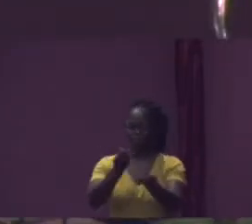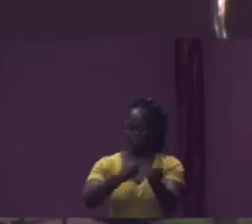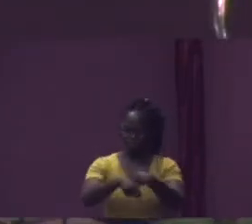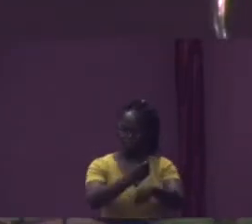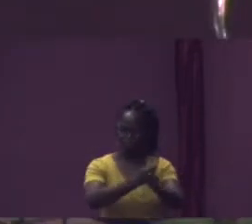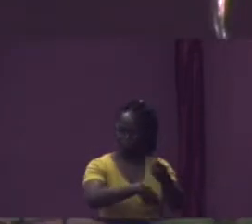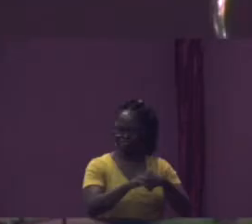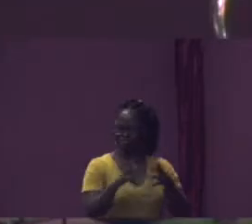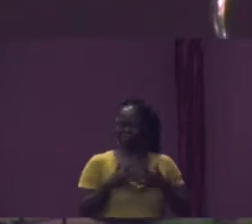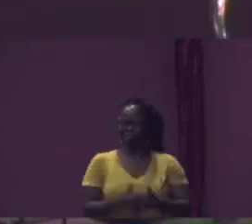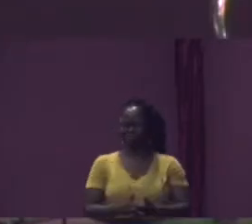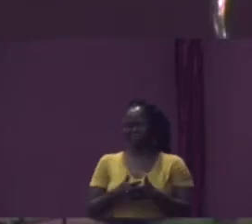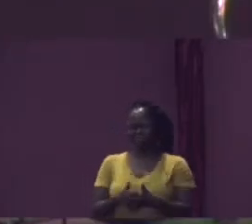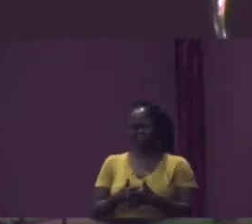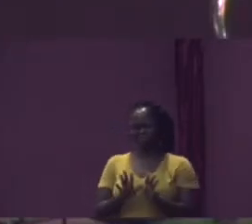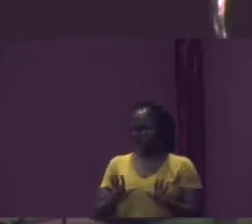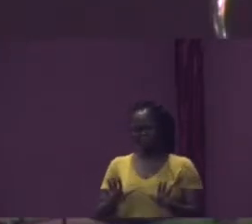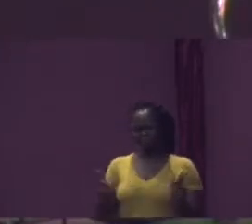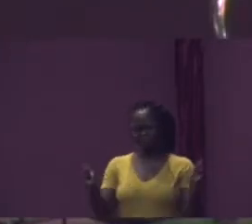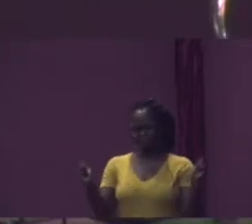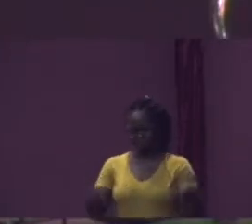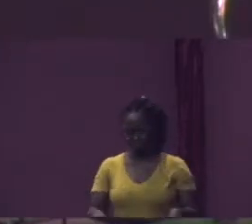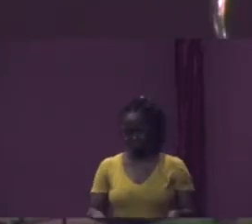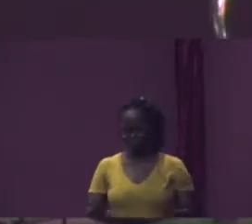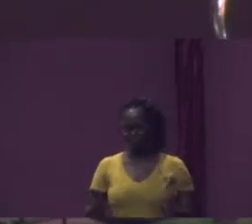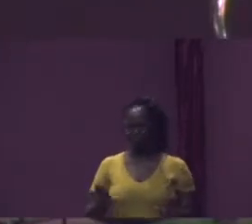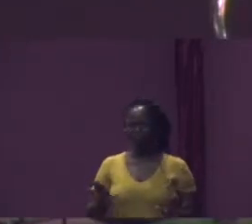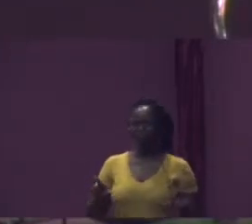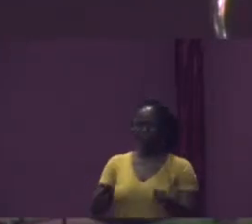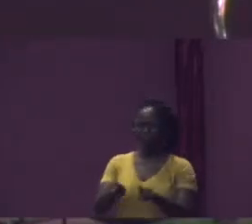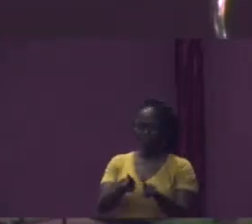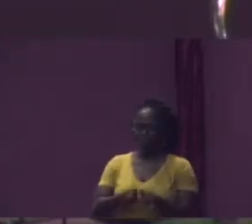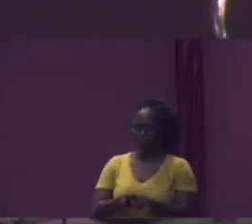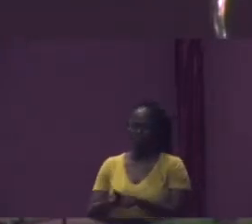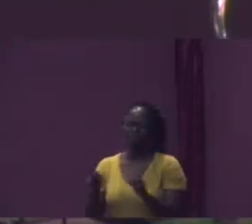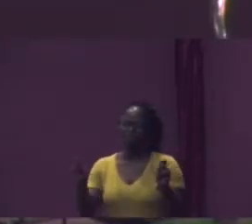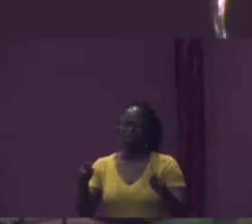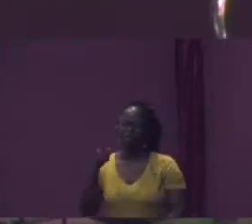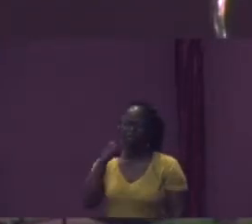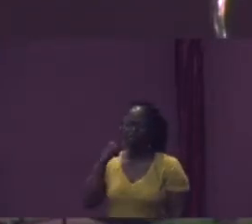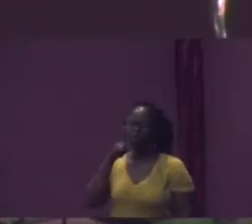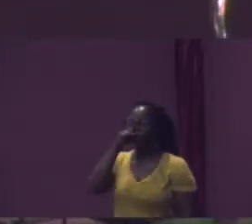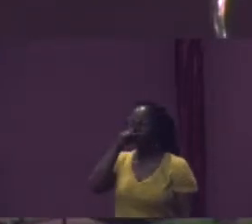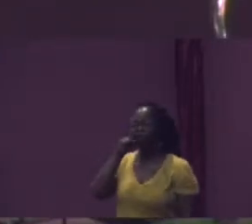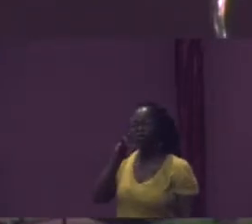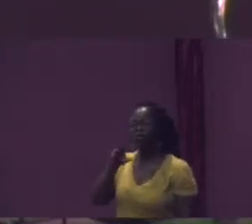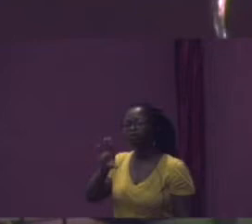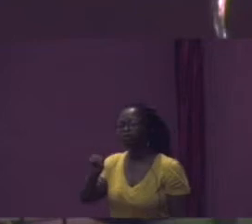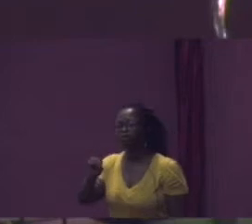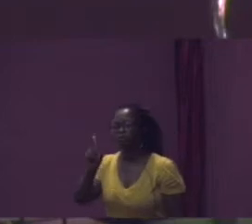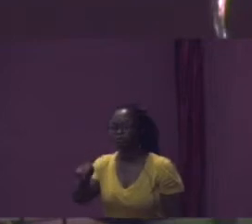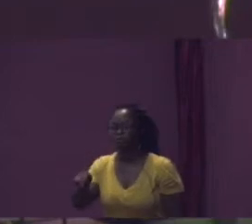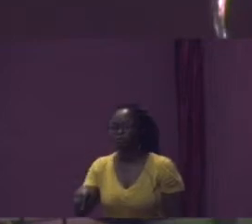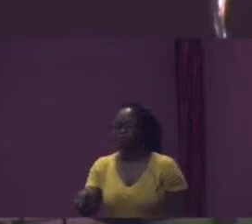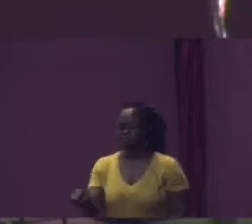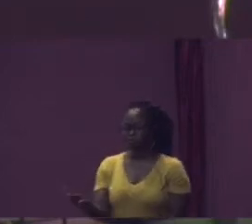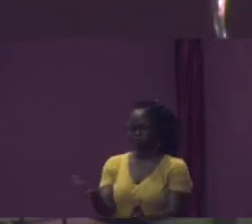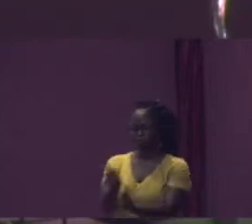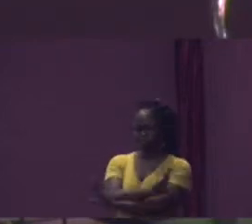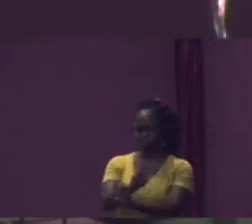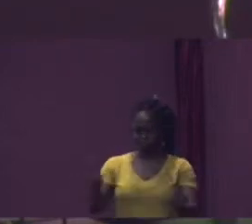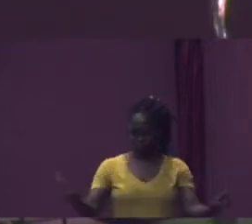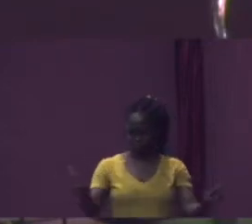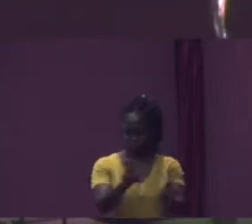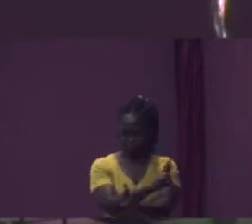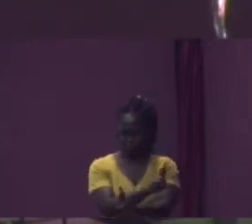practice. According to Colon, risk management was the relationship between insurance and quality control. The motors